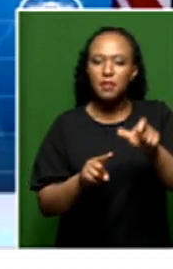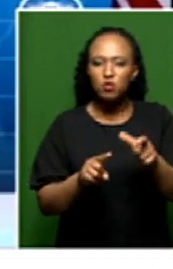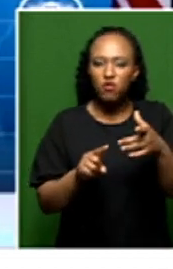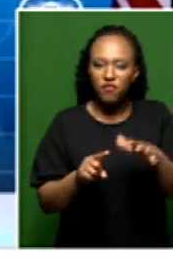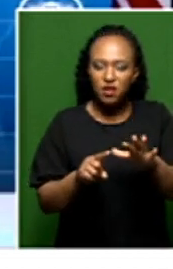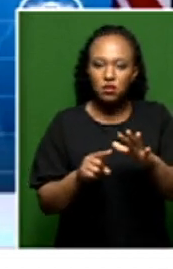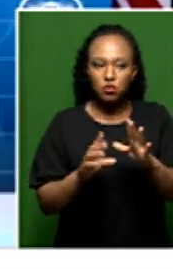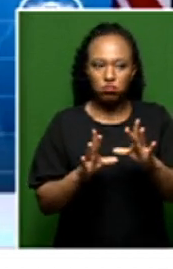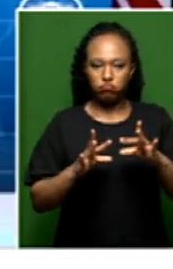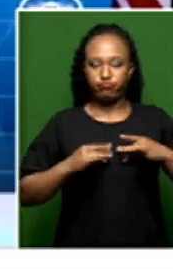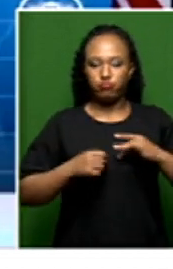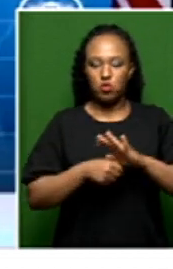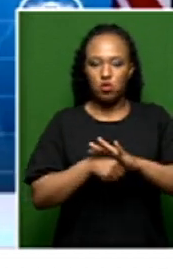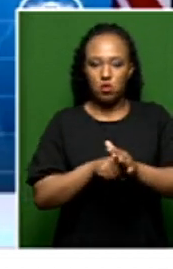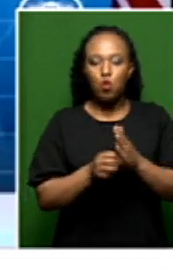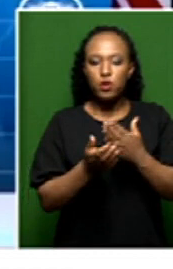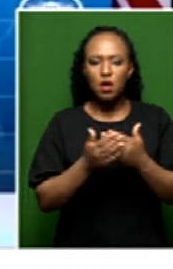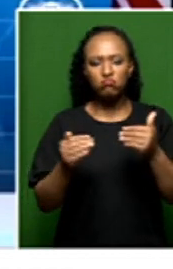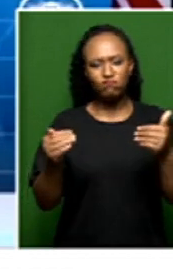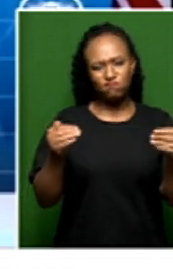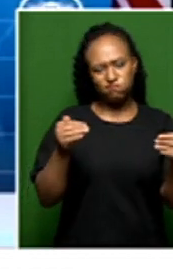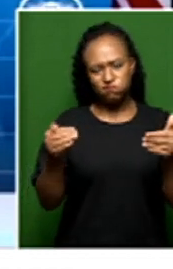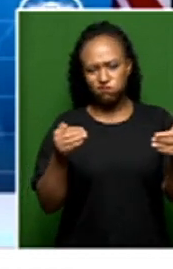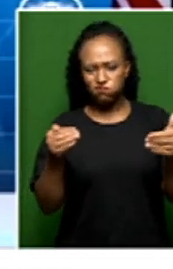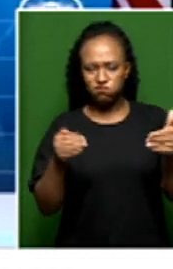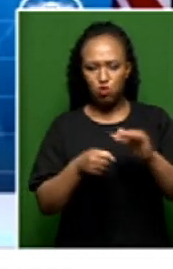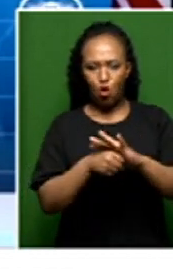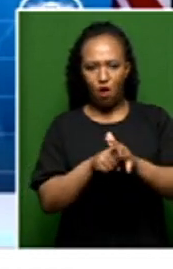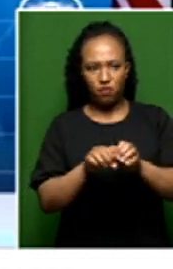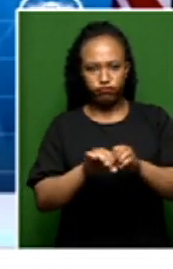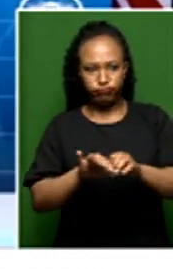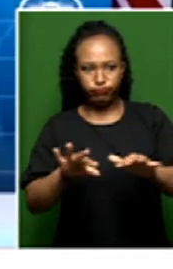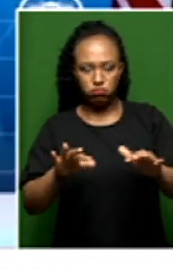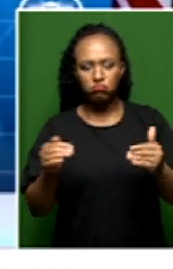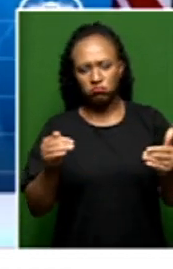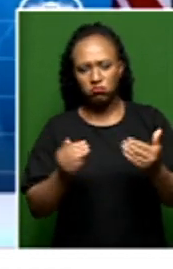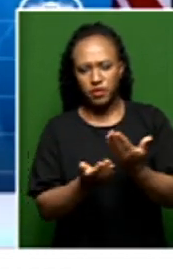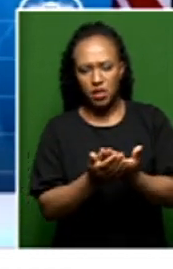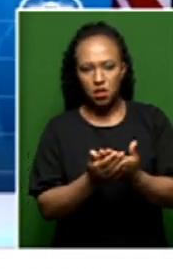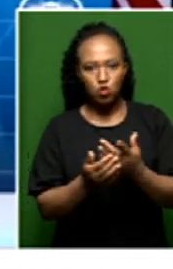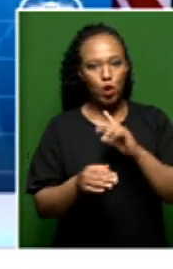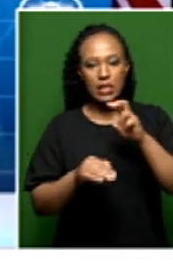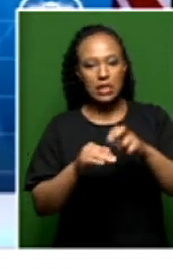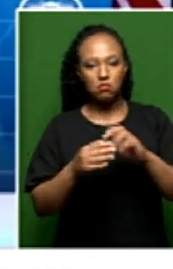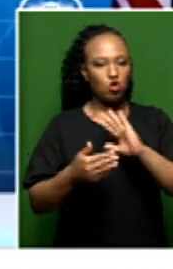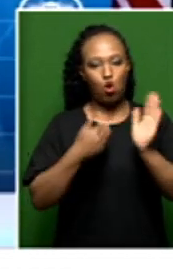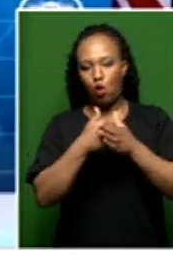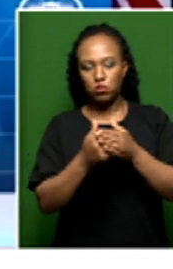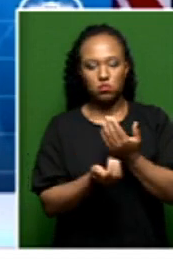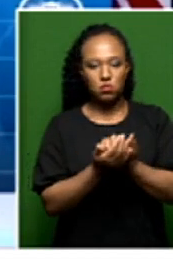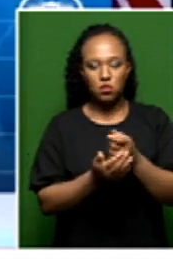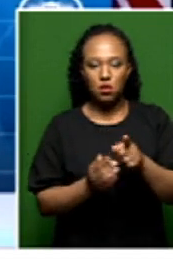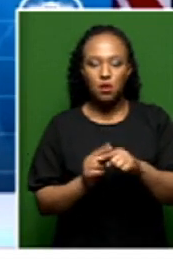virus. We can curb the spread of the virus without having to in any way shut down our economy. So that, we